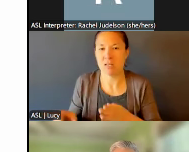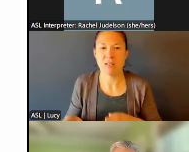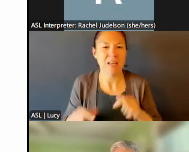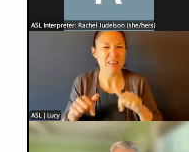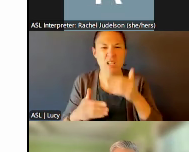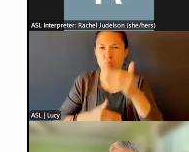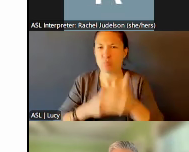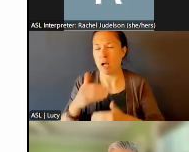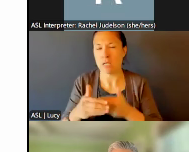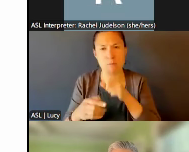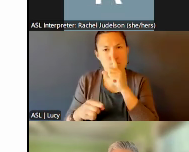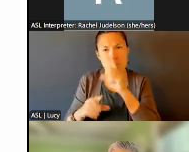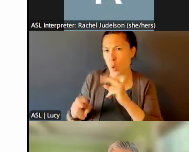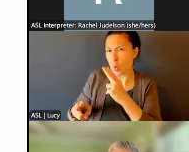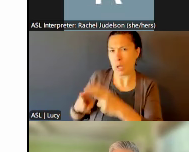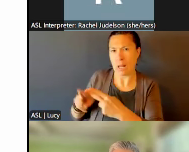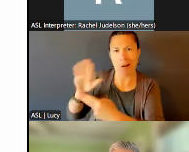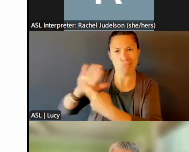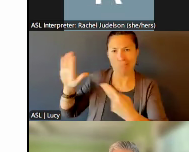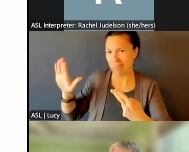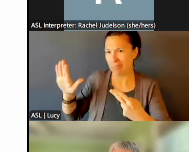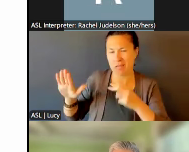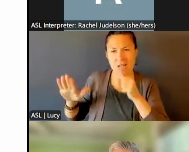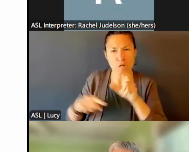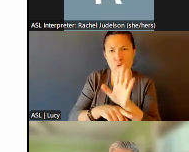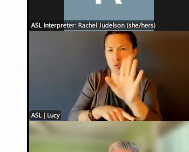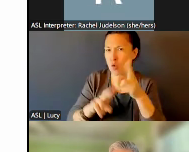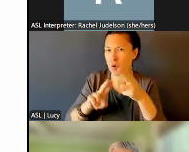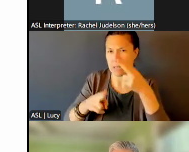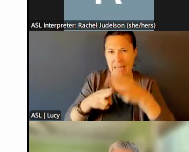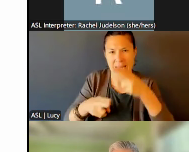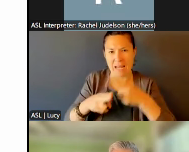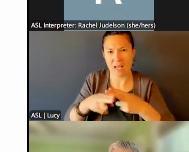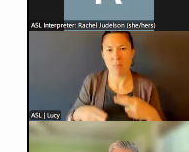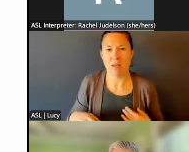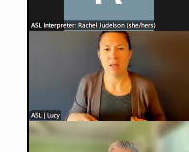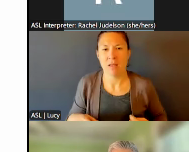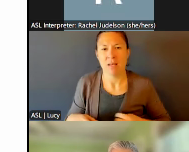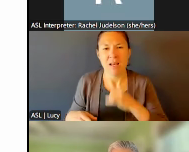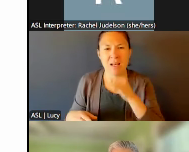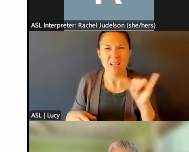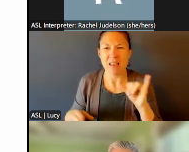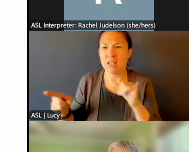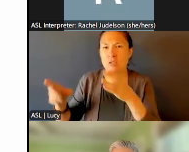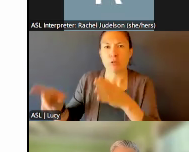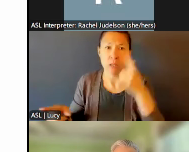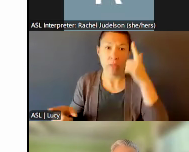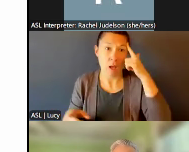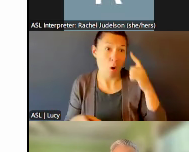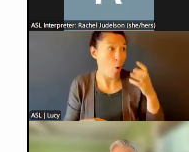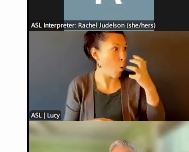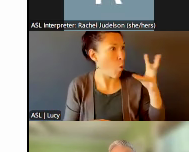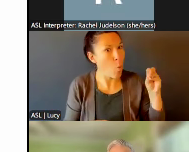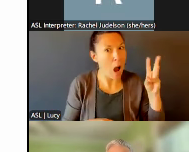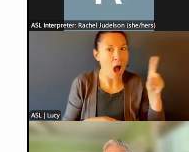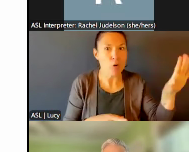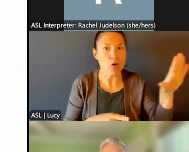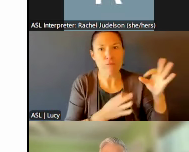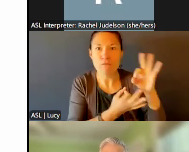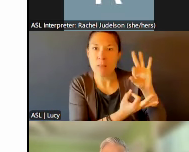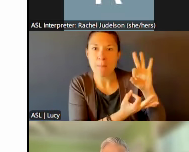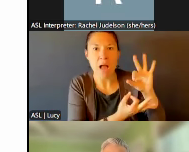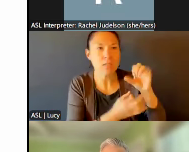not as if they're going to see who you are, so they'll think, oh, you're so smart and you figured this out. That's not how it works, right? It's completely anonymous.